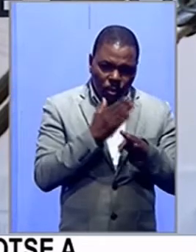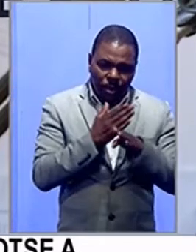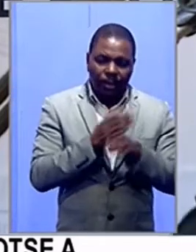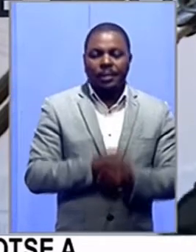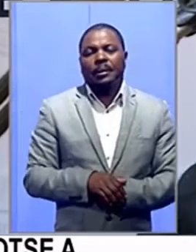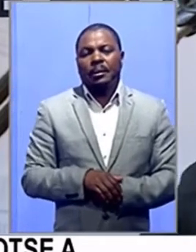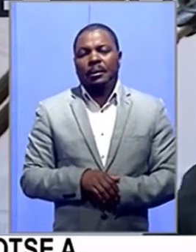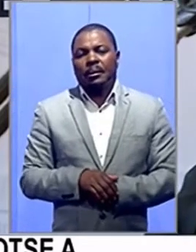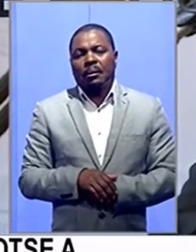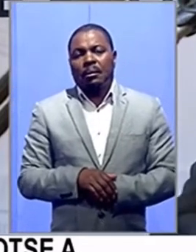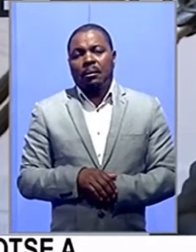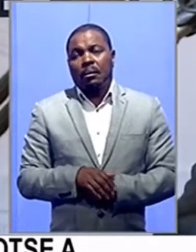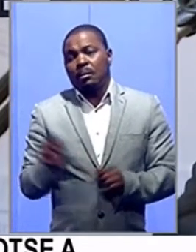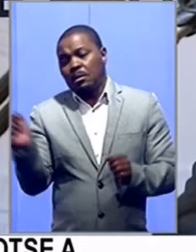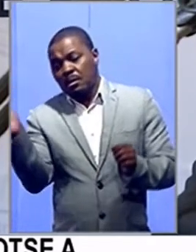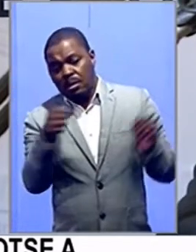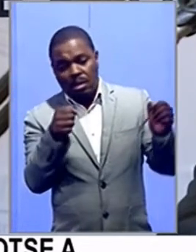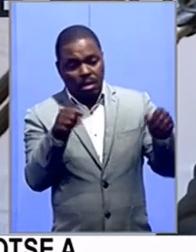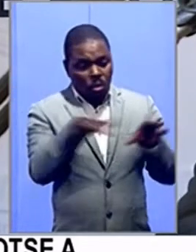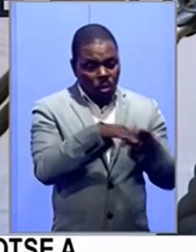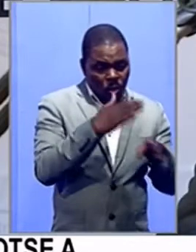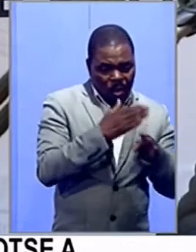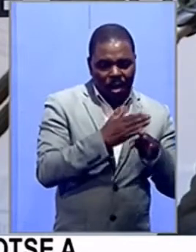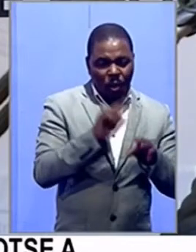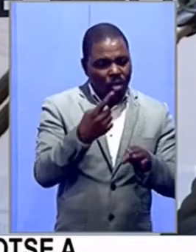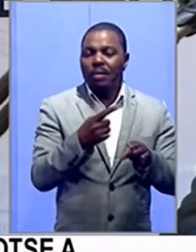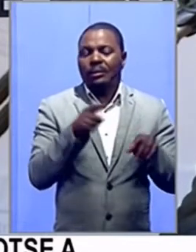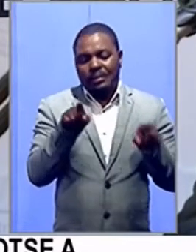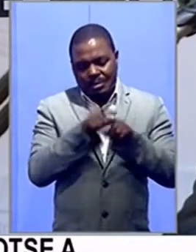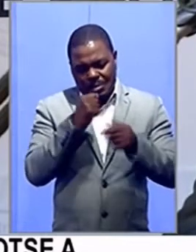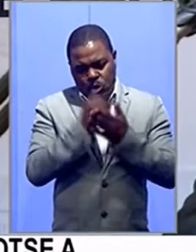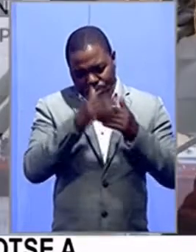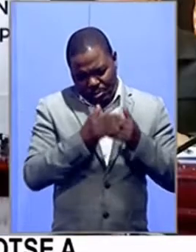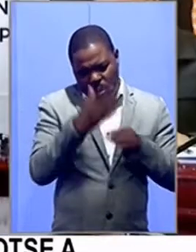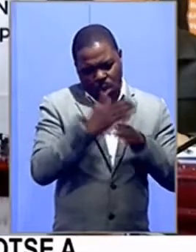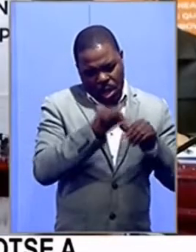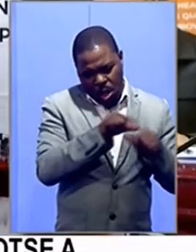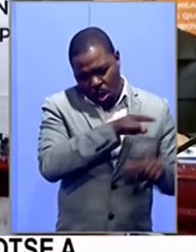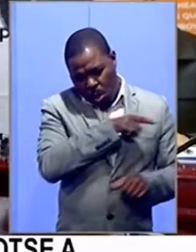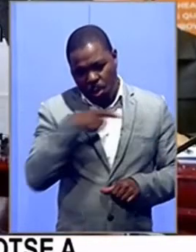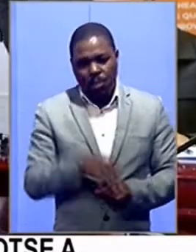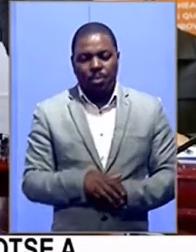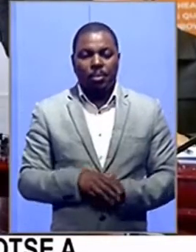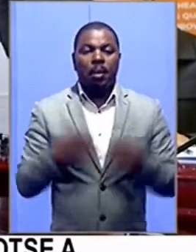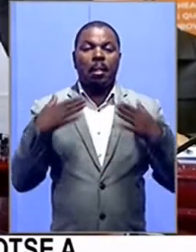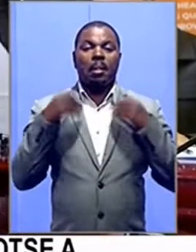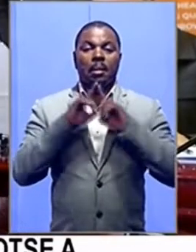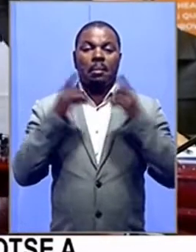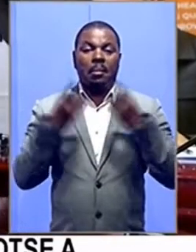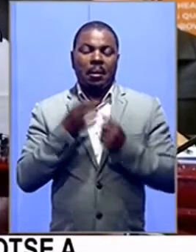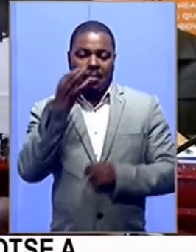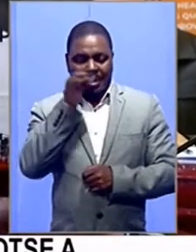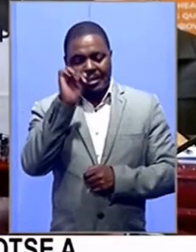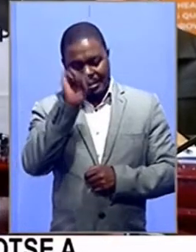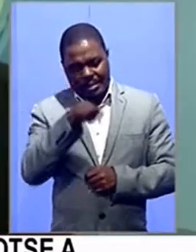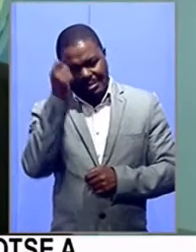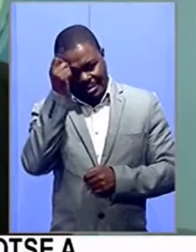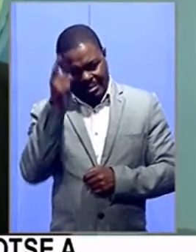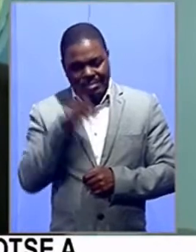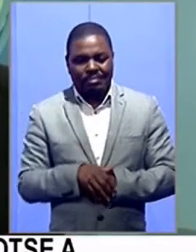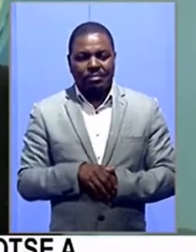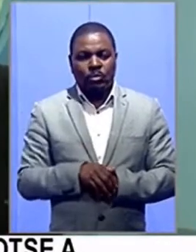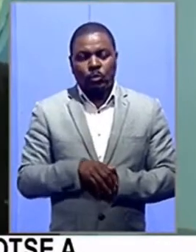And not only just get them into the system, but to ensure that we keep them for a long period of time. Lefapha la bophelo bo botle le re le hlokometse hore hona le